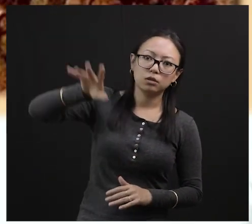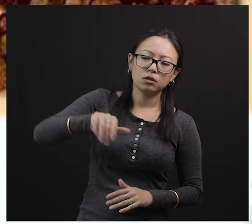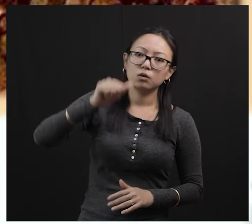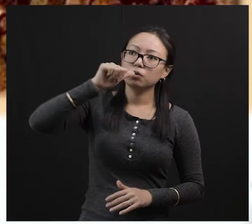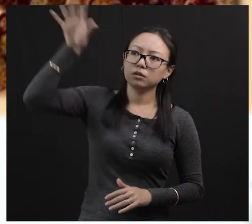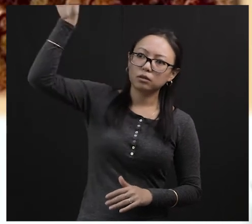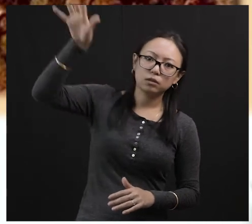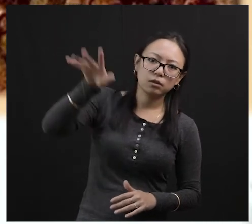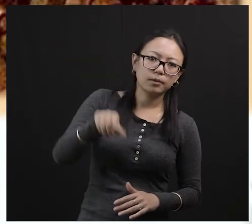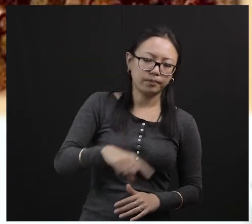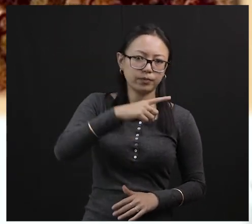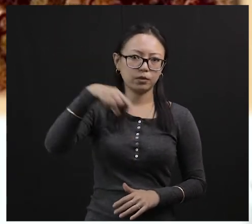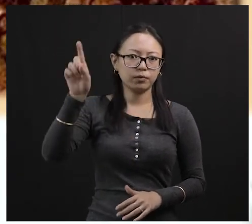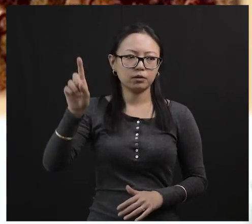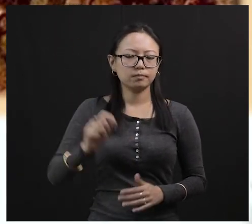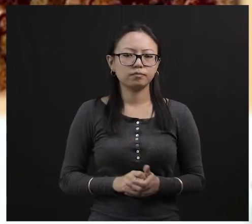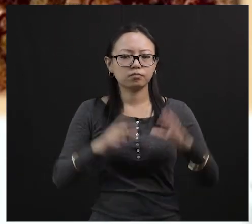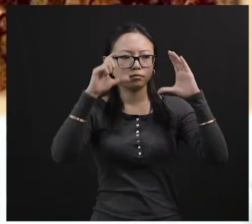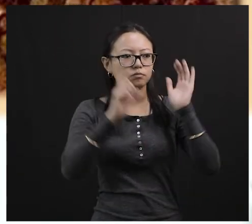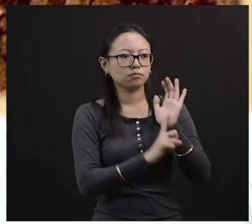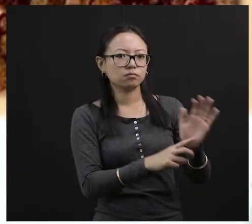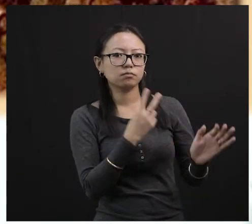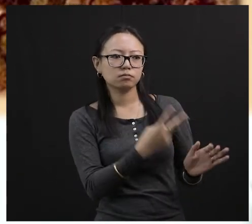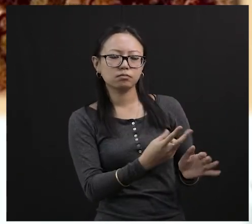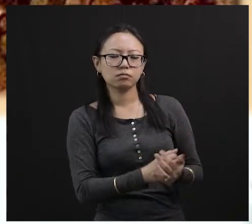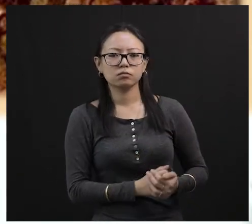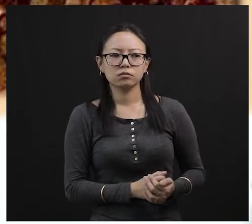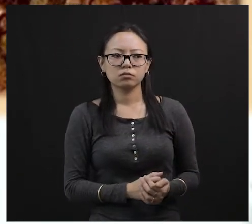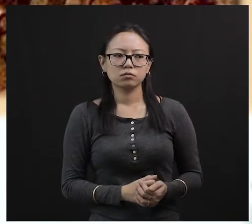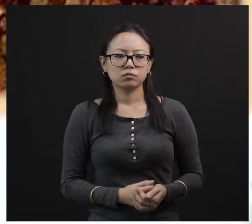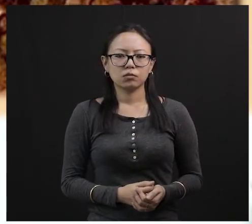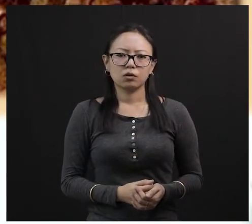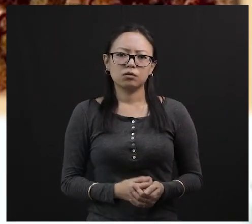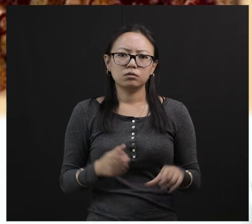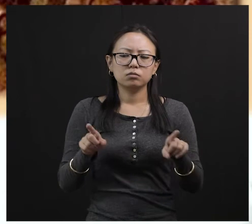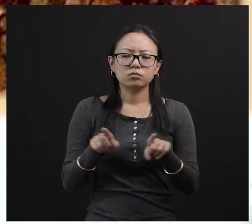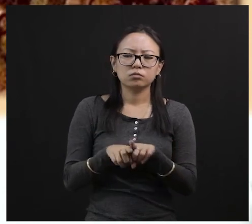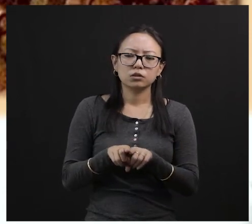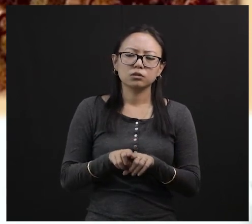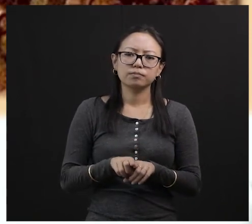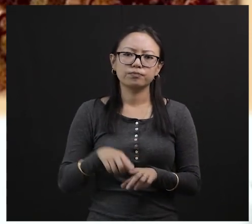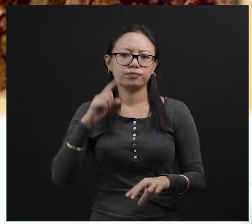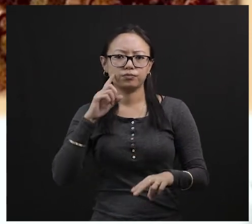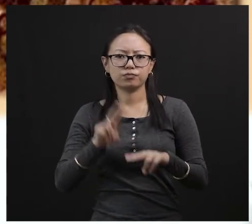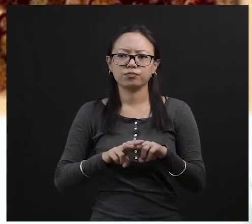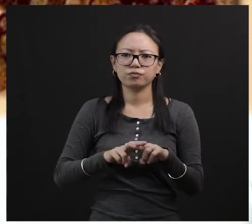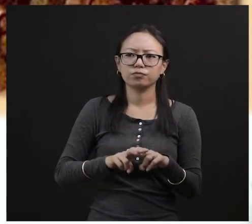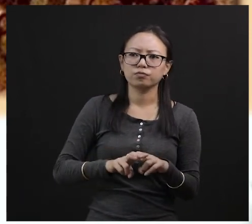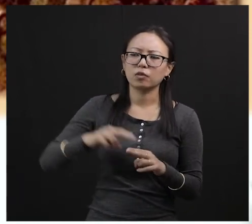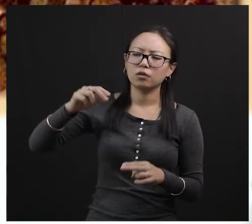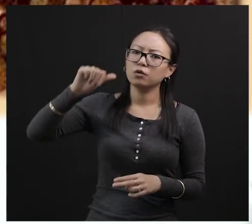like this. See all the dust coming out from the rocks. Okay, and it forms soil like this.